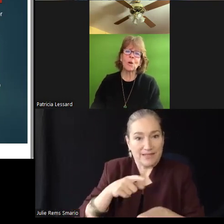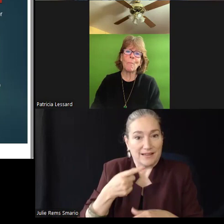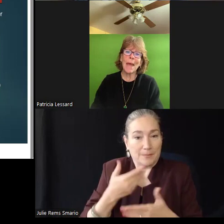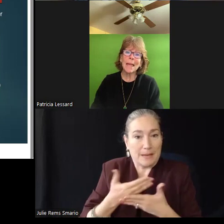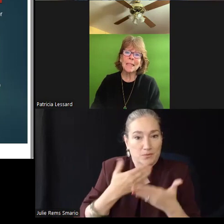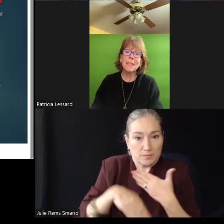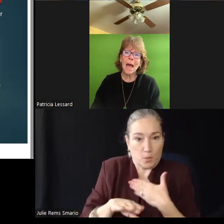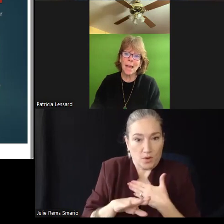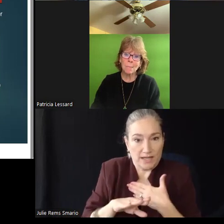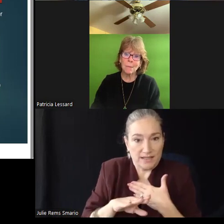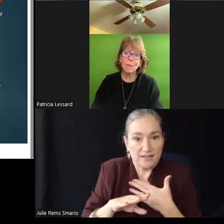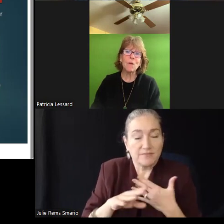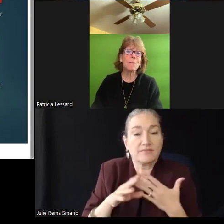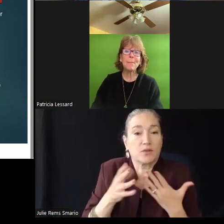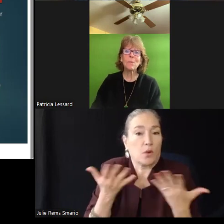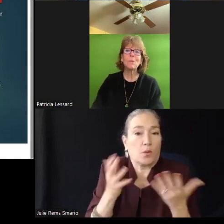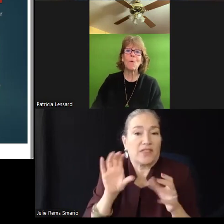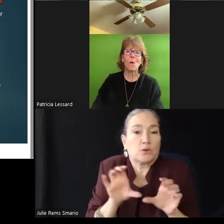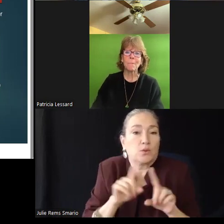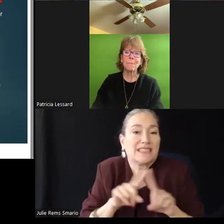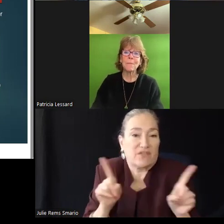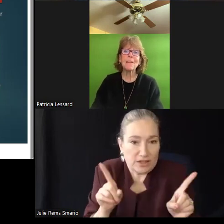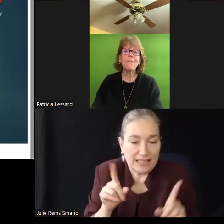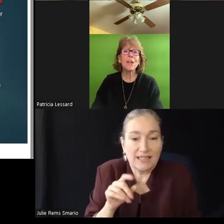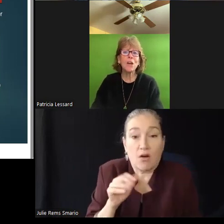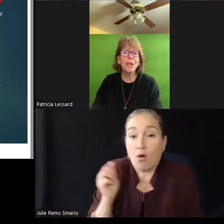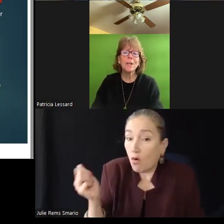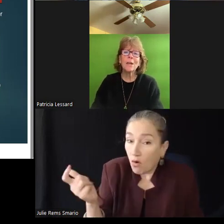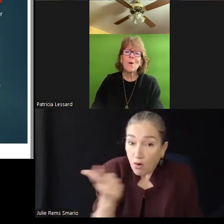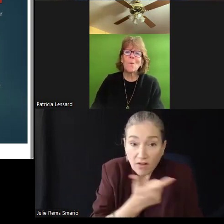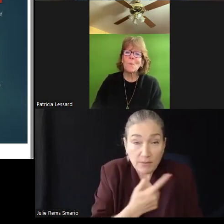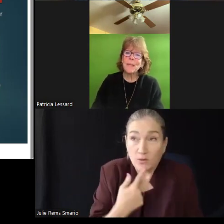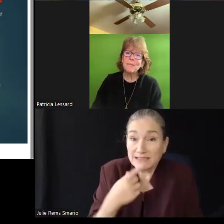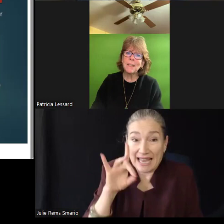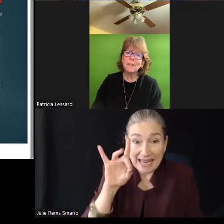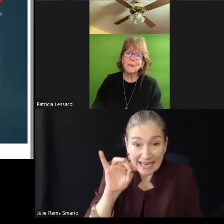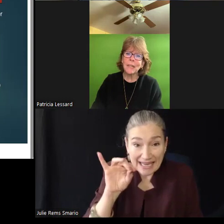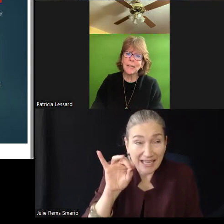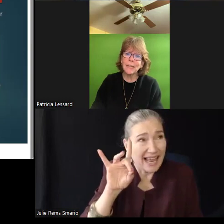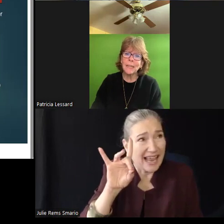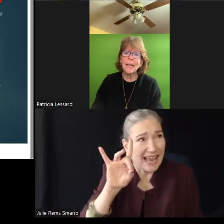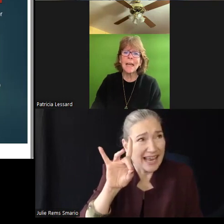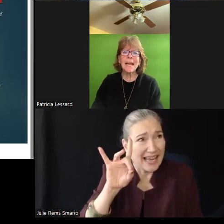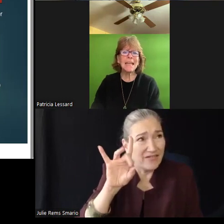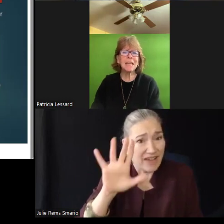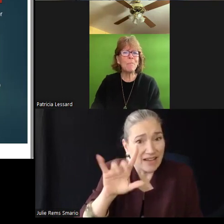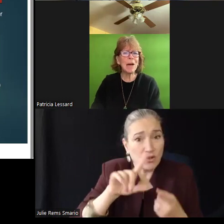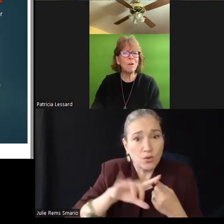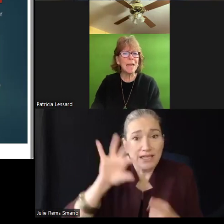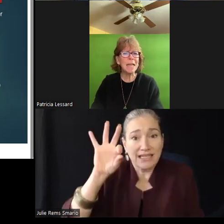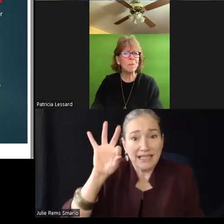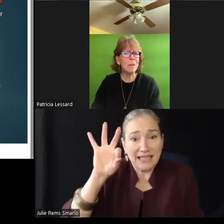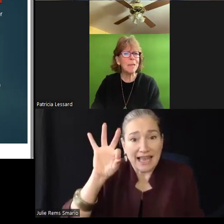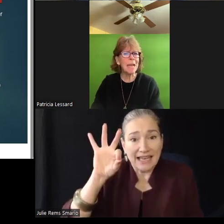they could go back in time before the baby was born. If they could, what would they have done differently? And I think